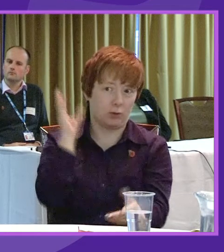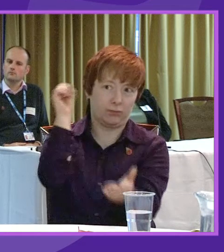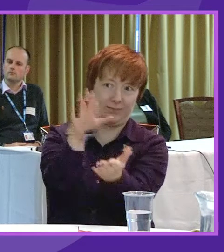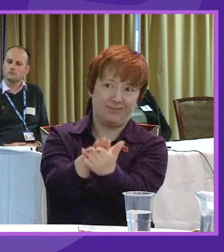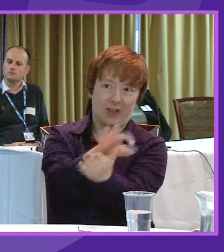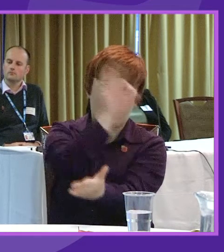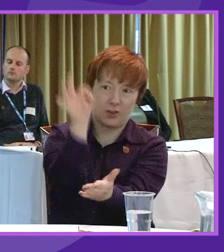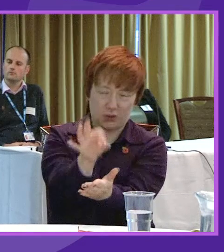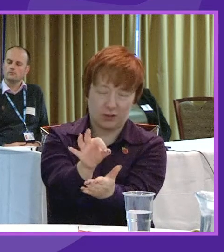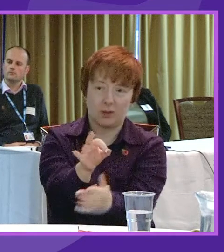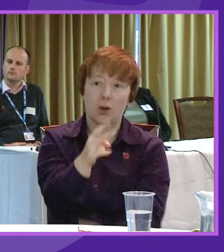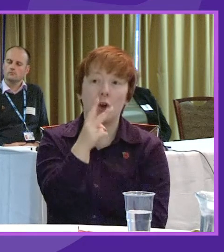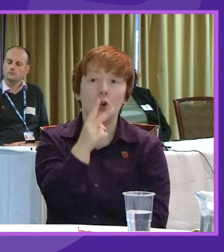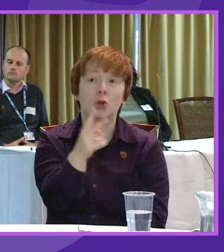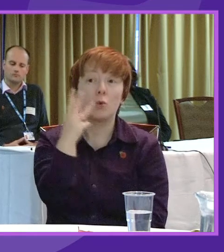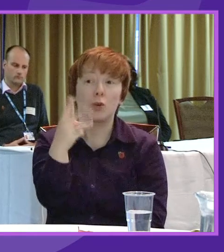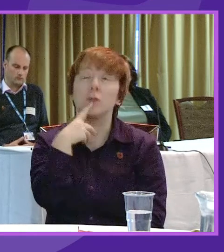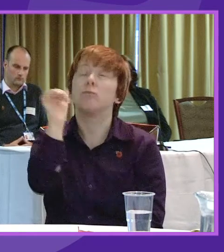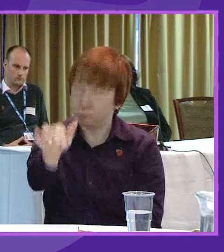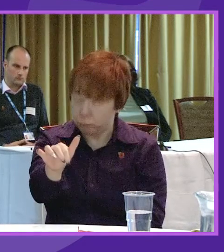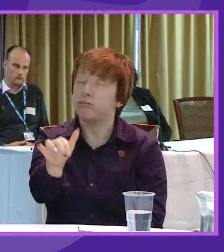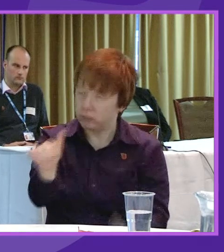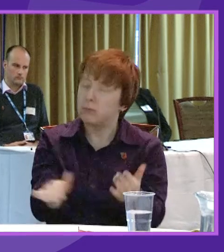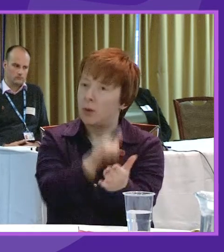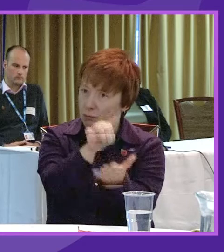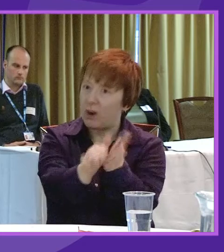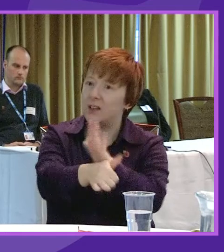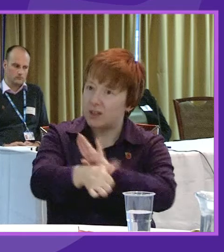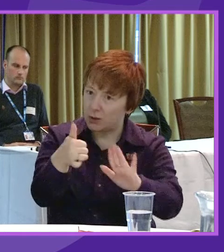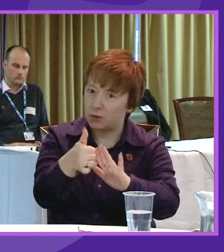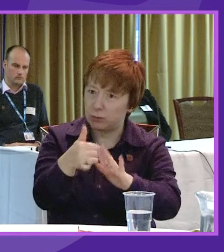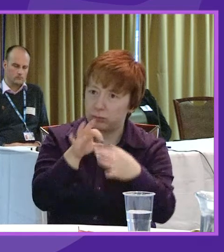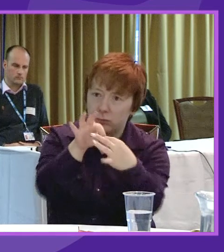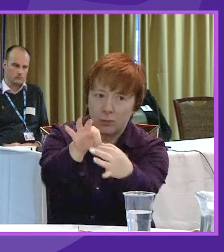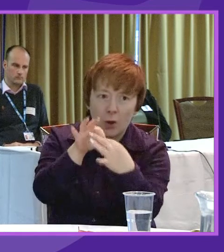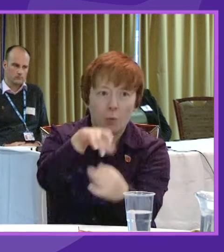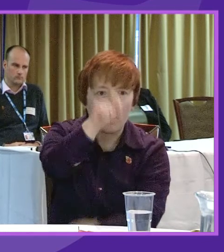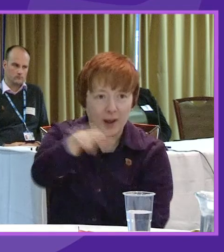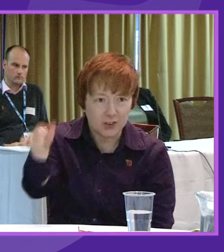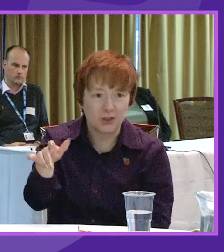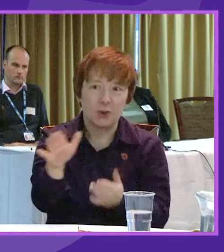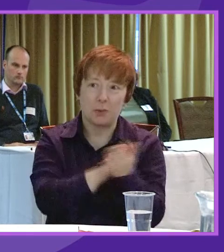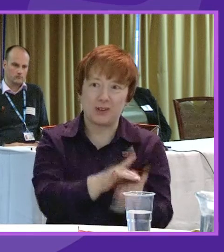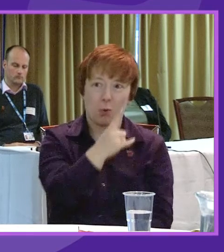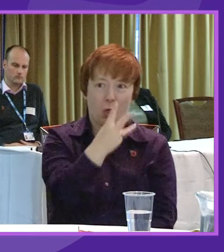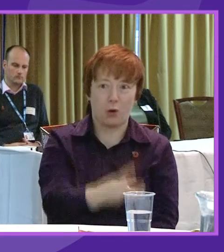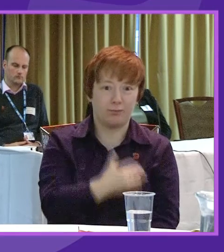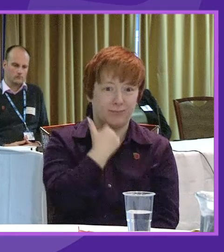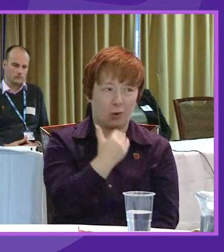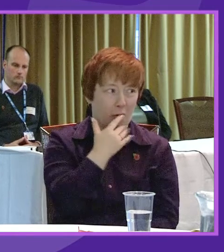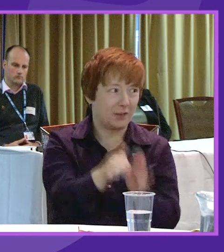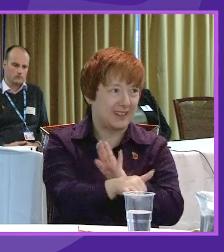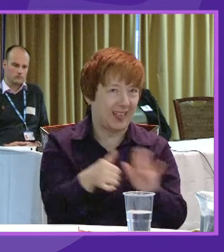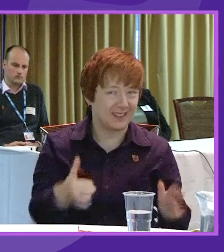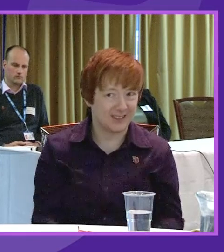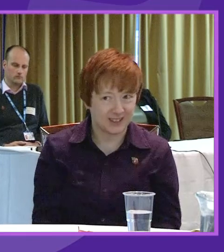that. So 2/3 of respondents felt they had the right skills to work with the patients on their caseload, which means 1/3 didn't.